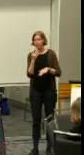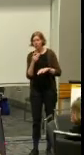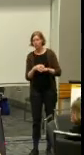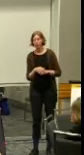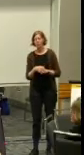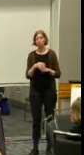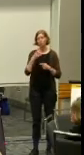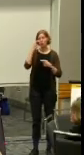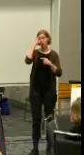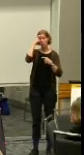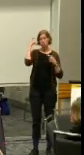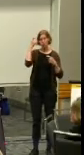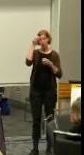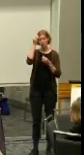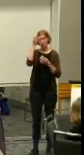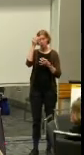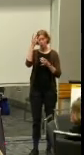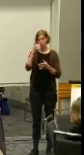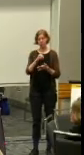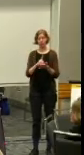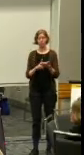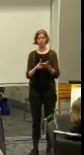design, universal design, all of that kind of